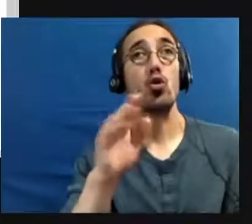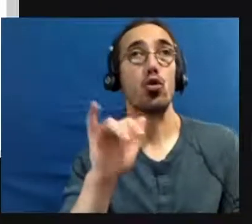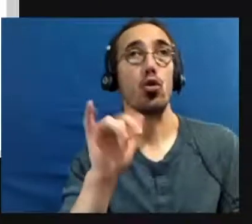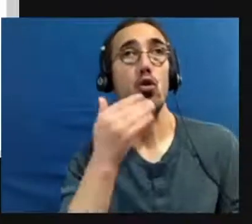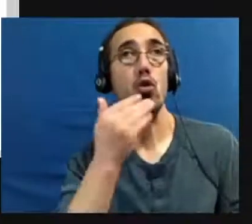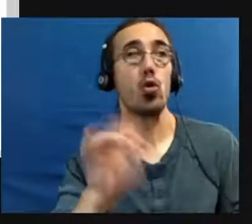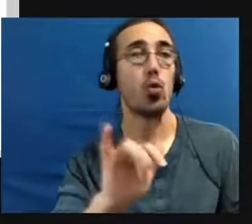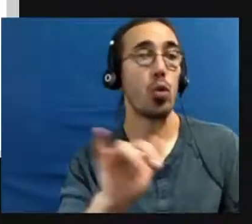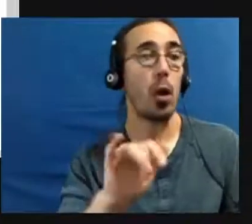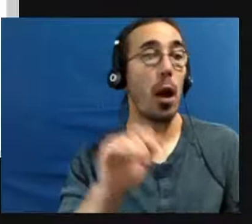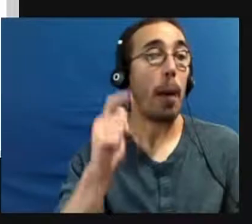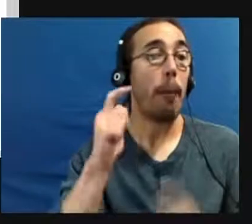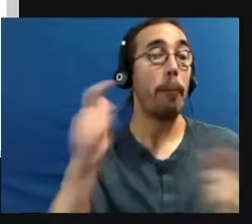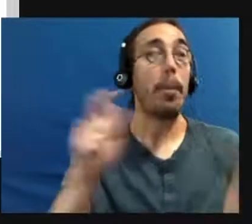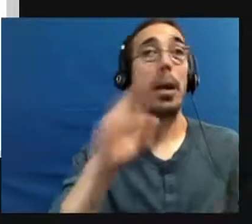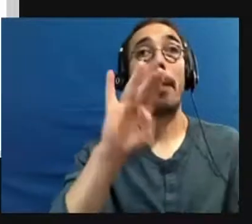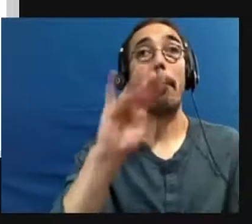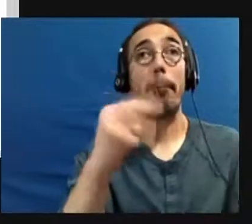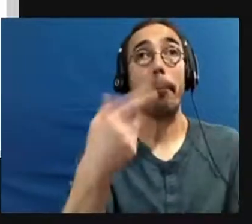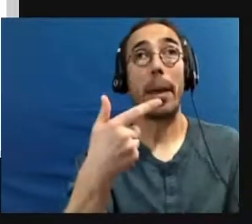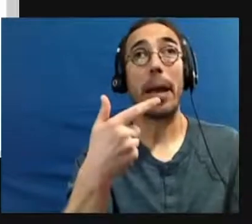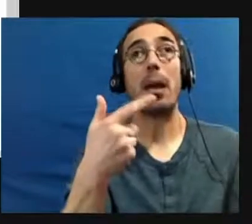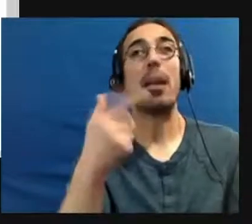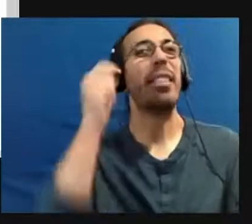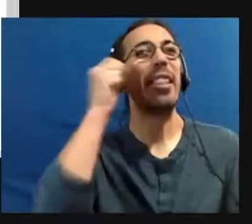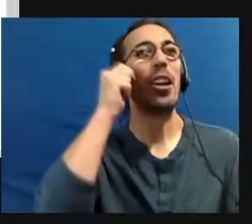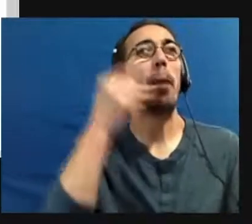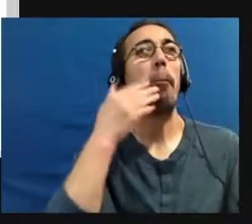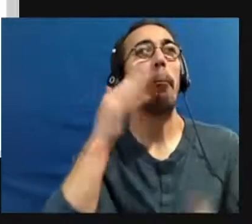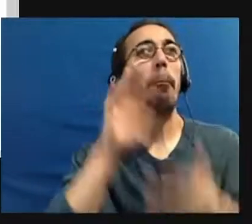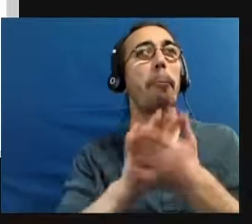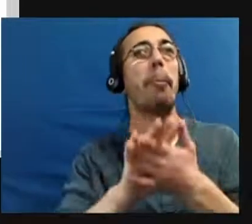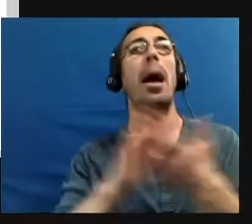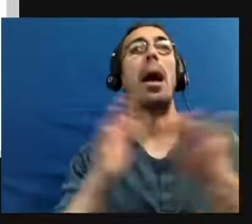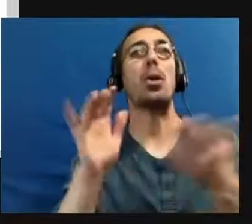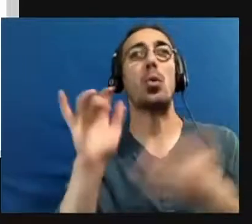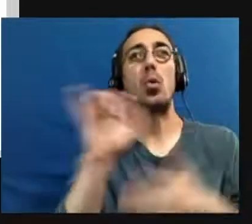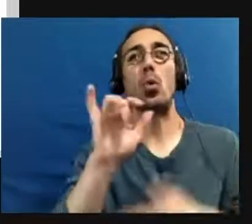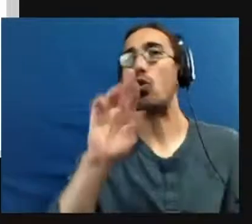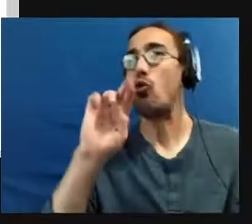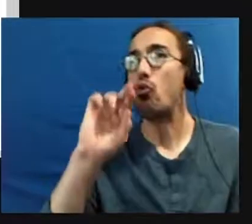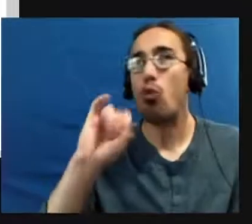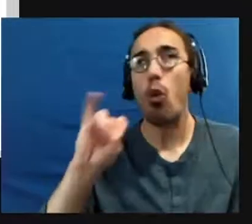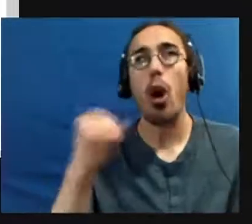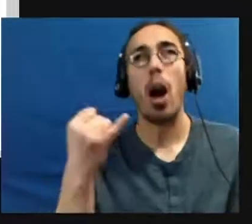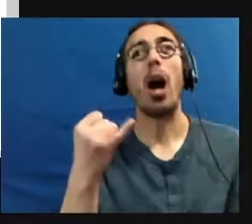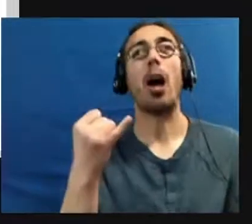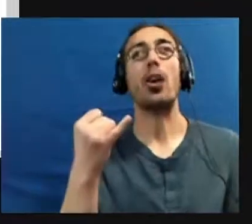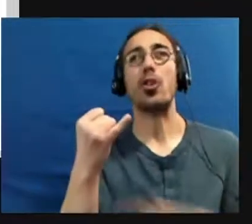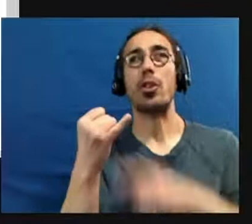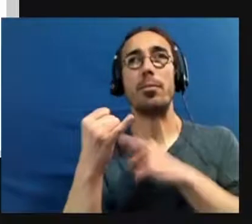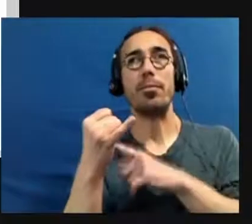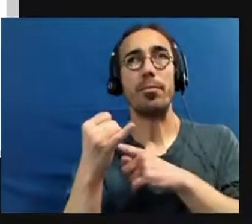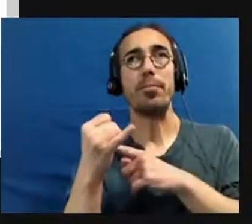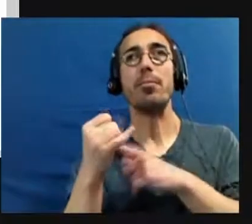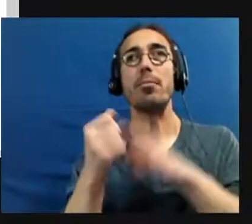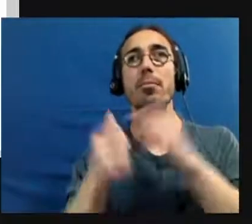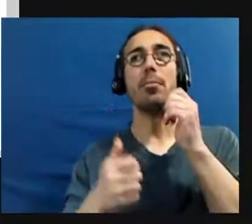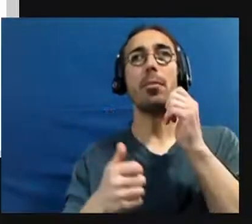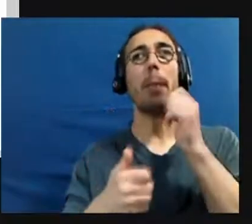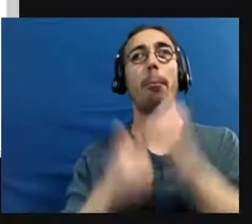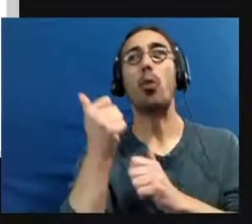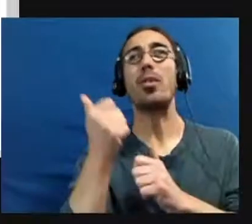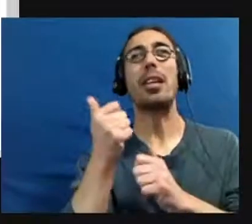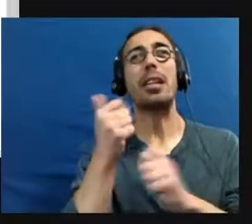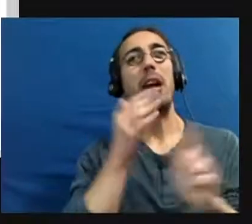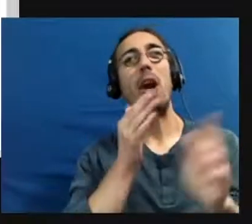Bang Theory is so bad, and they're so racist to Raj, and it's all the stereotypical representation, mostly cis white dudes. And even though